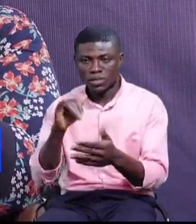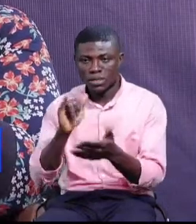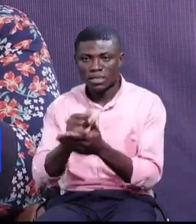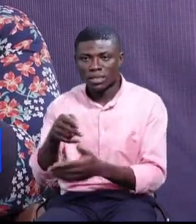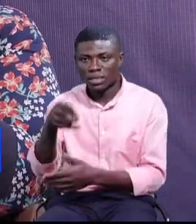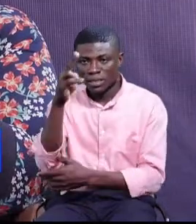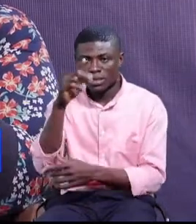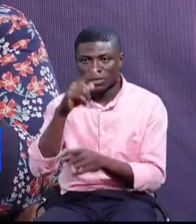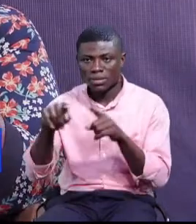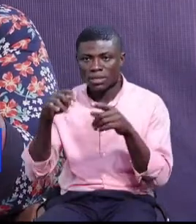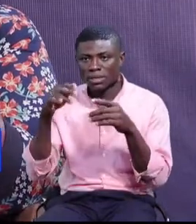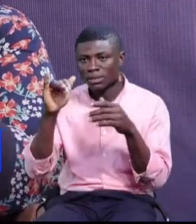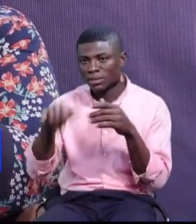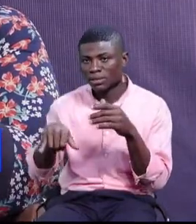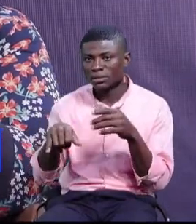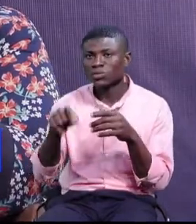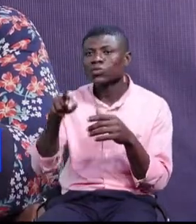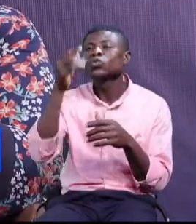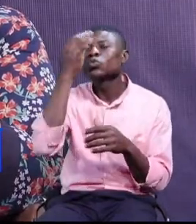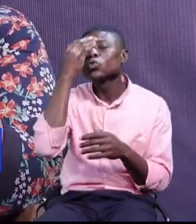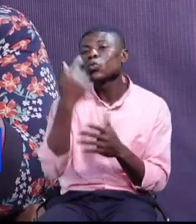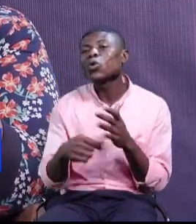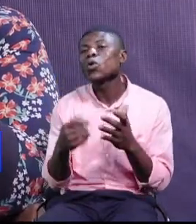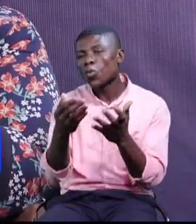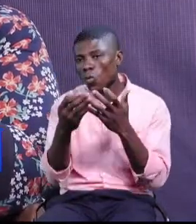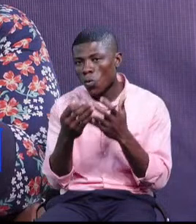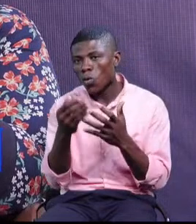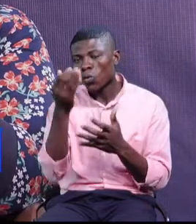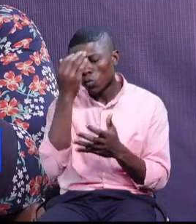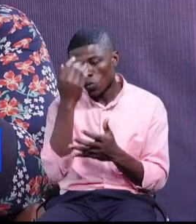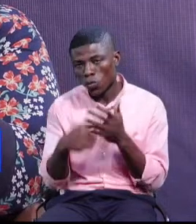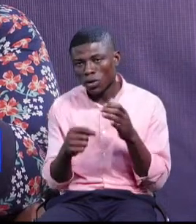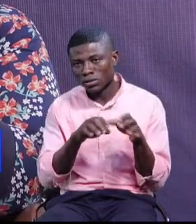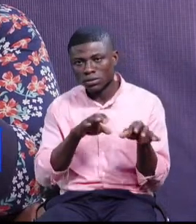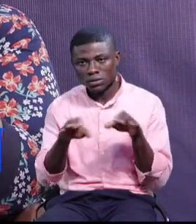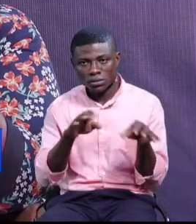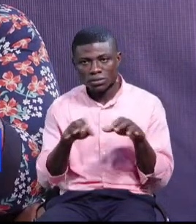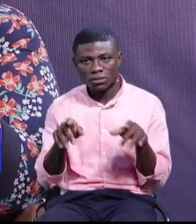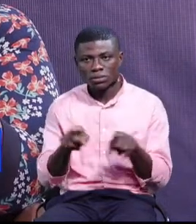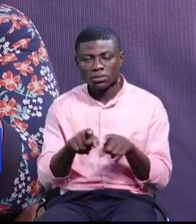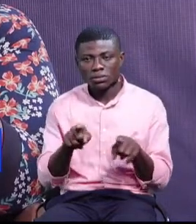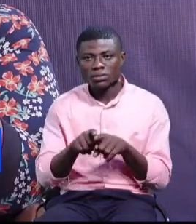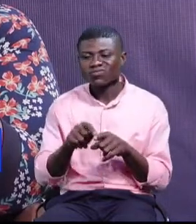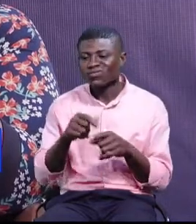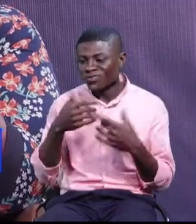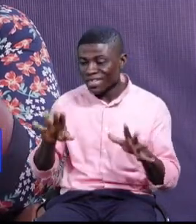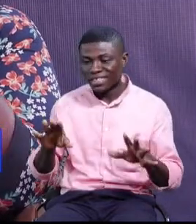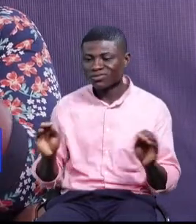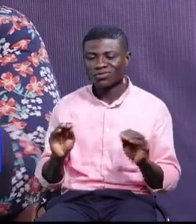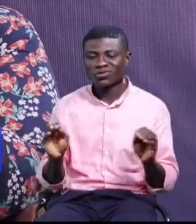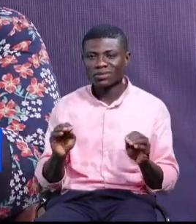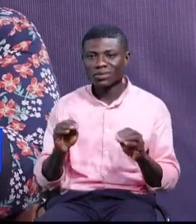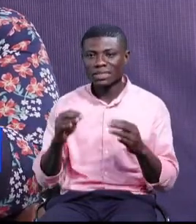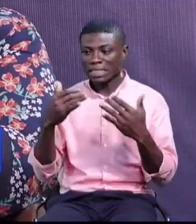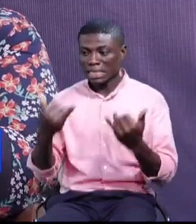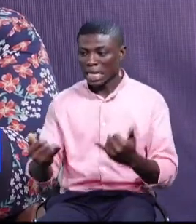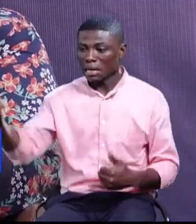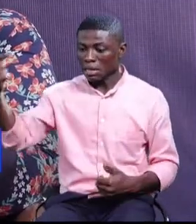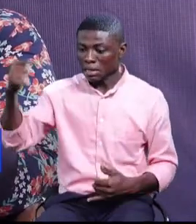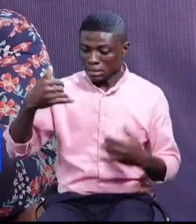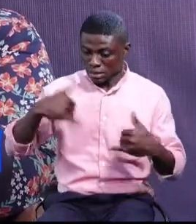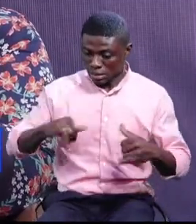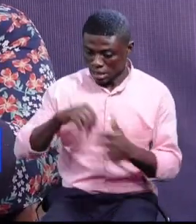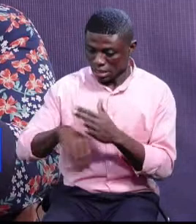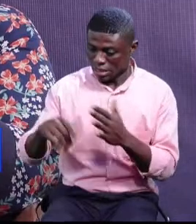highest. So you know what you want, you know what to do. And then, I mean, it doesn't end there. You are now coming to stay